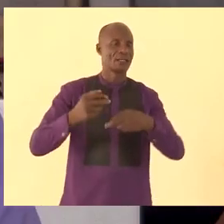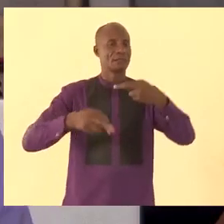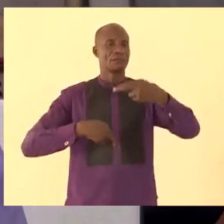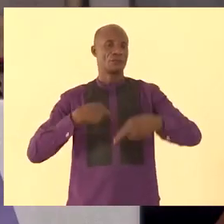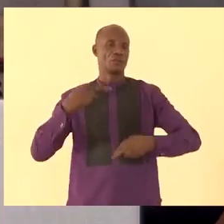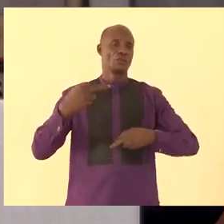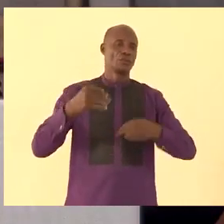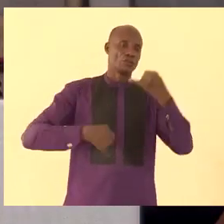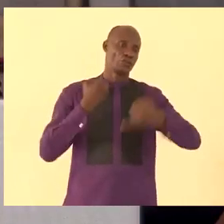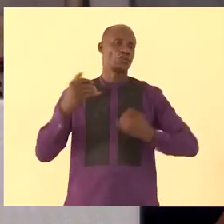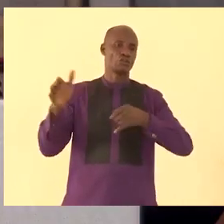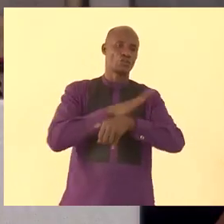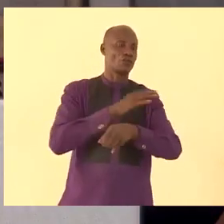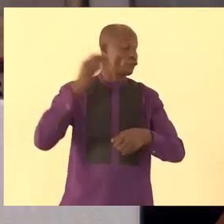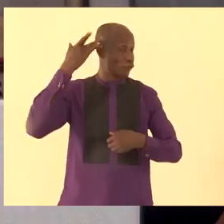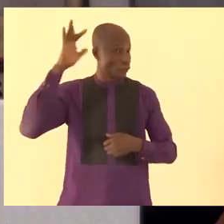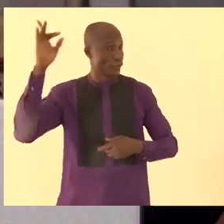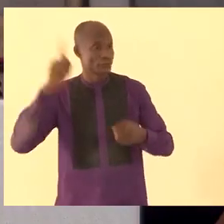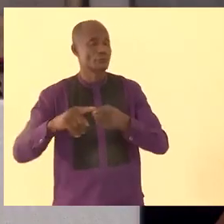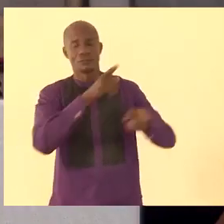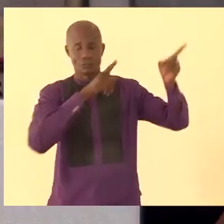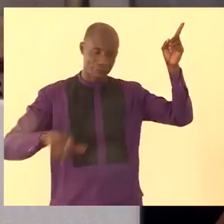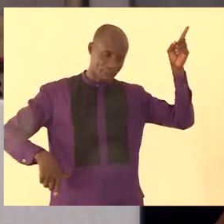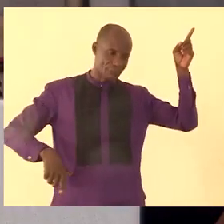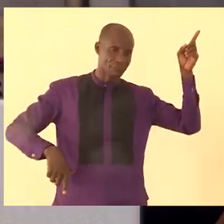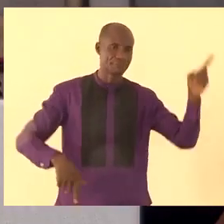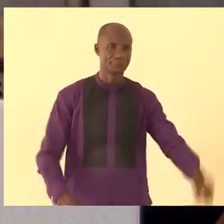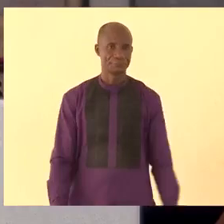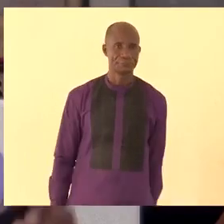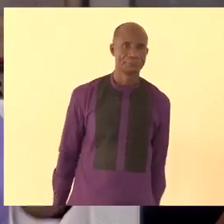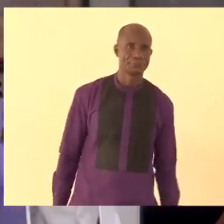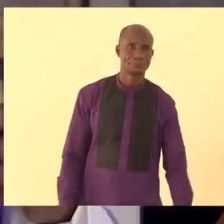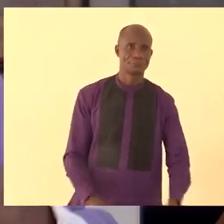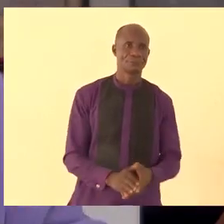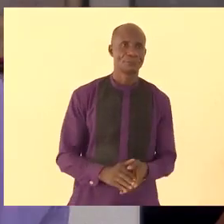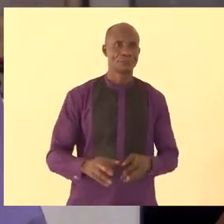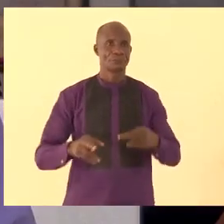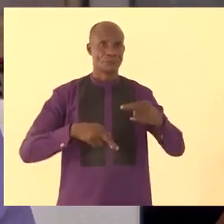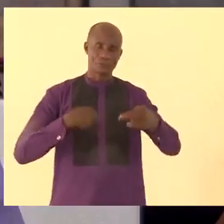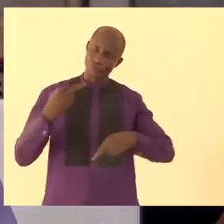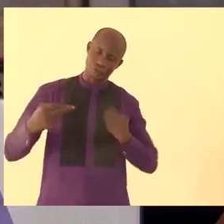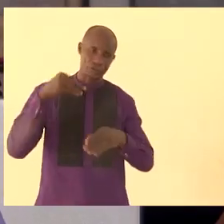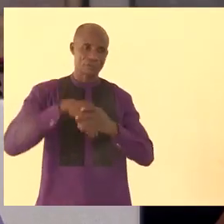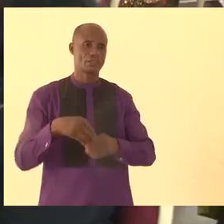our God, for praise is fitting for loyal hearts.